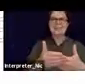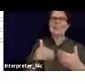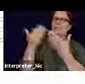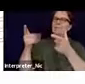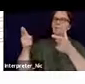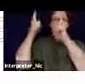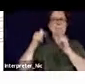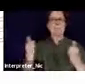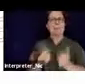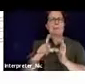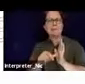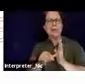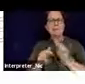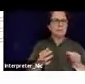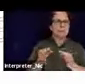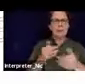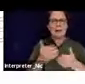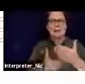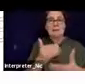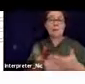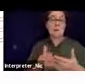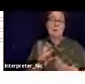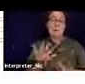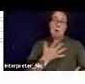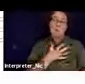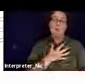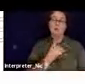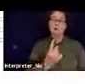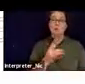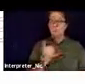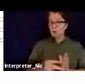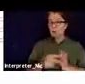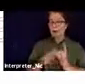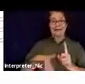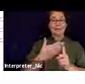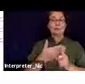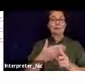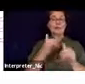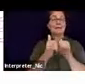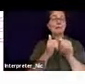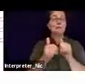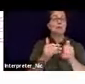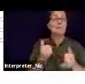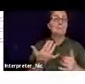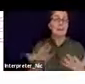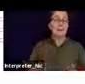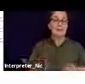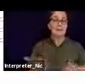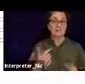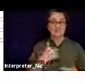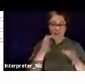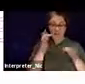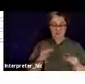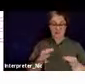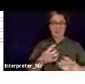you may decide to wait until you've been invited to the interview. It's something that I learned, something I decided when I was looking